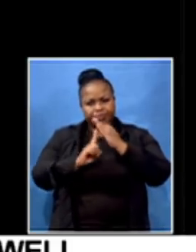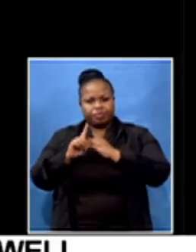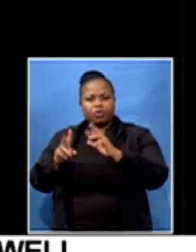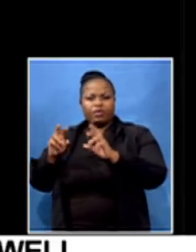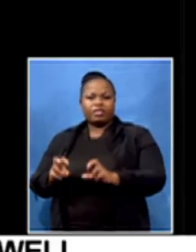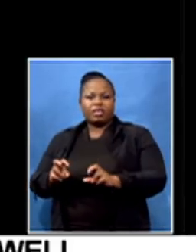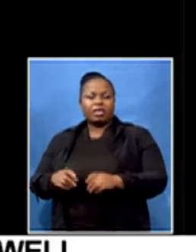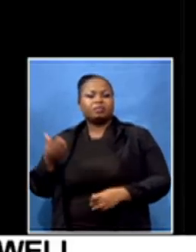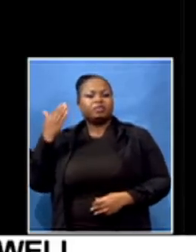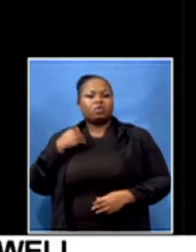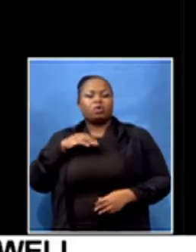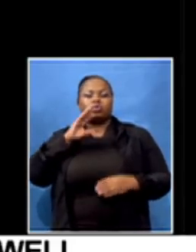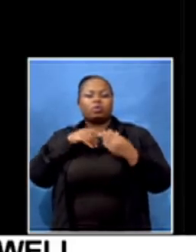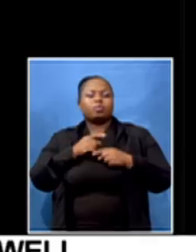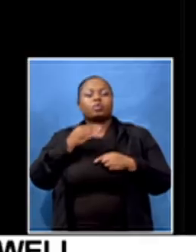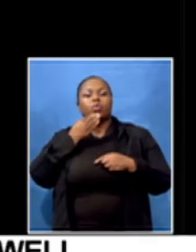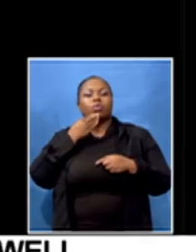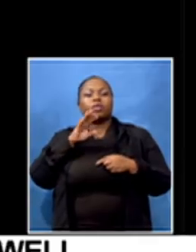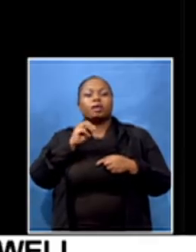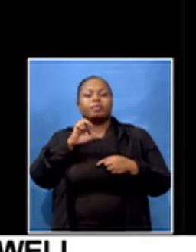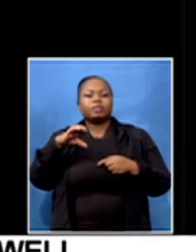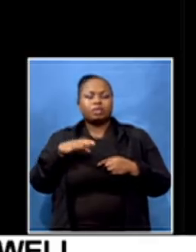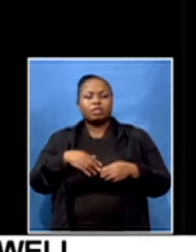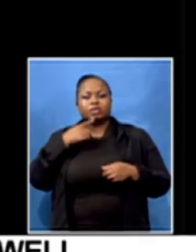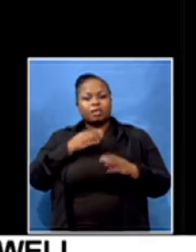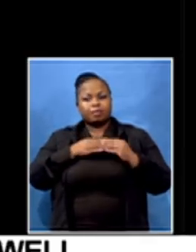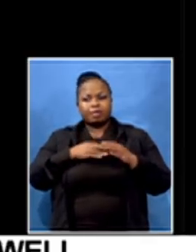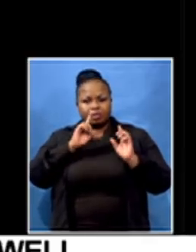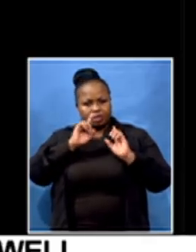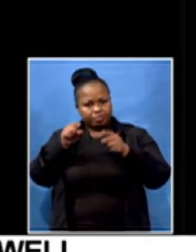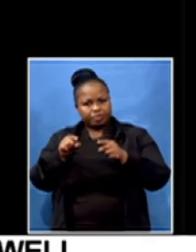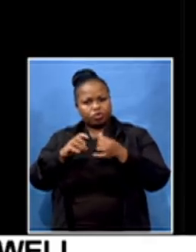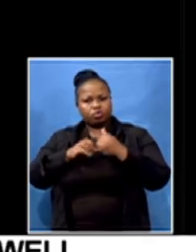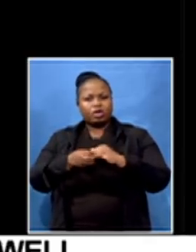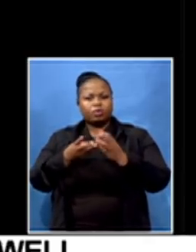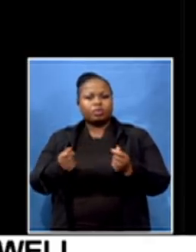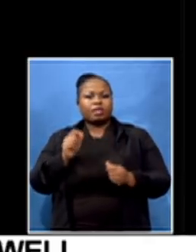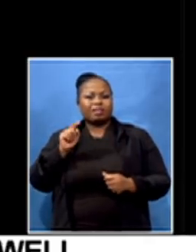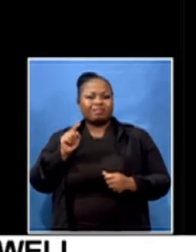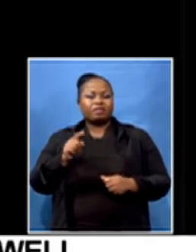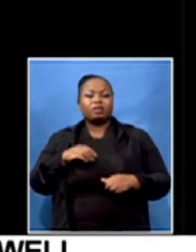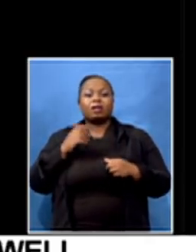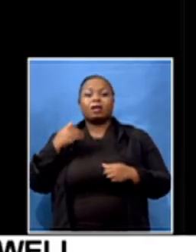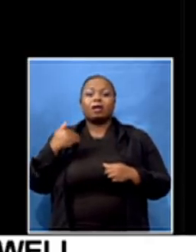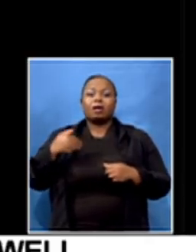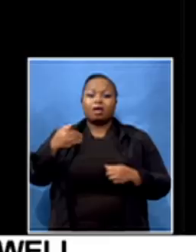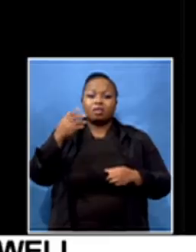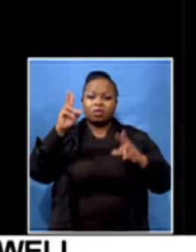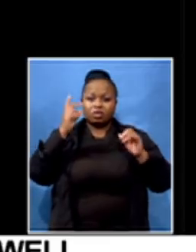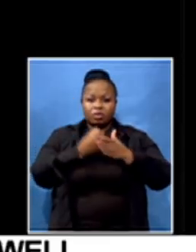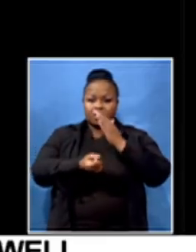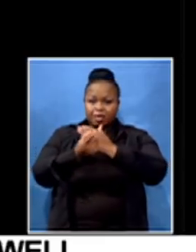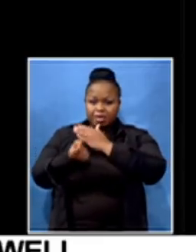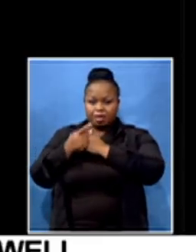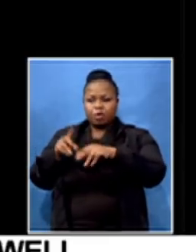I raise the issues with the MECs, and they've sent members to go into that area to try and attend to those issues. Every now and again, when these issues arise, we take